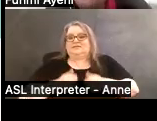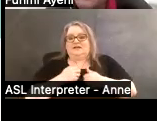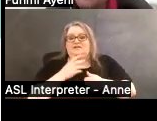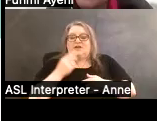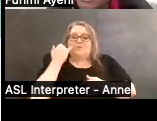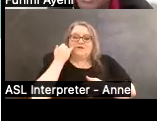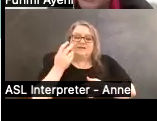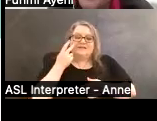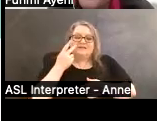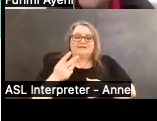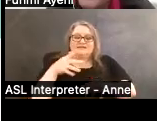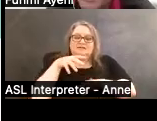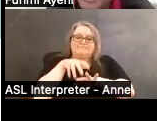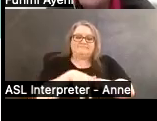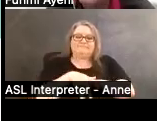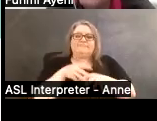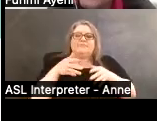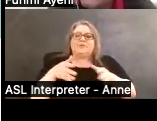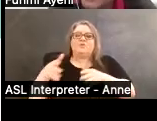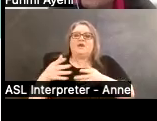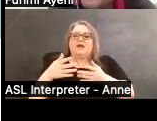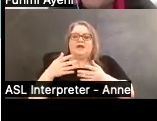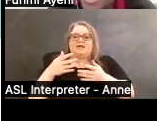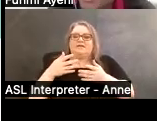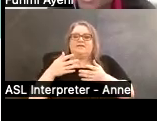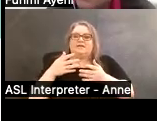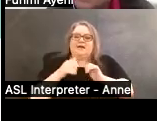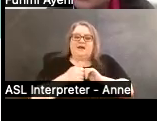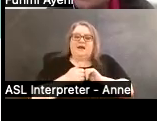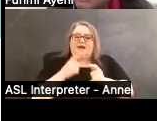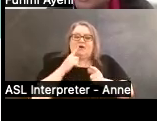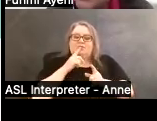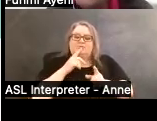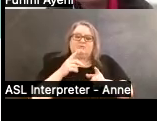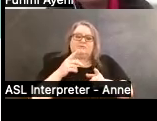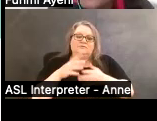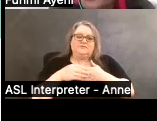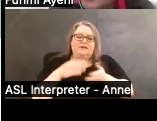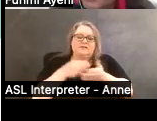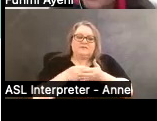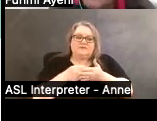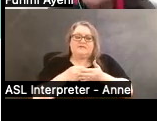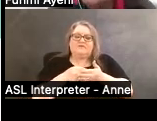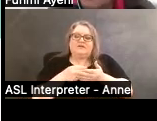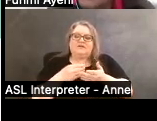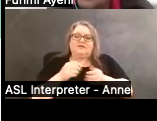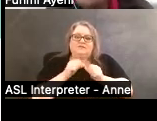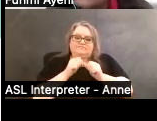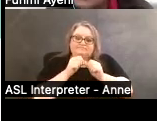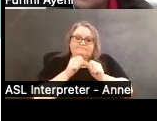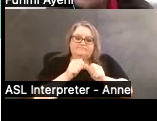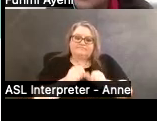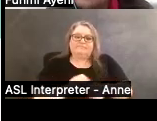in which flexible funding can directly help impact housing stability and prevent and